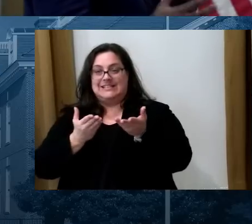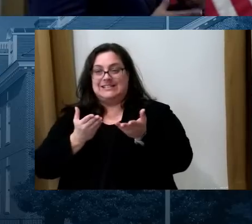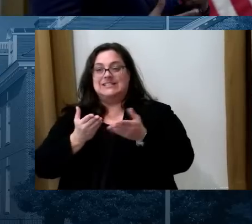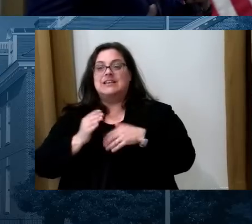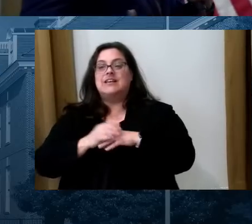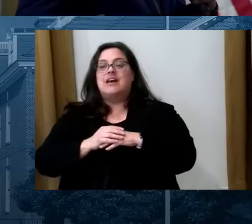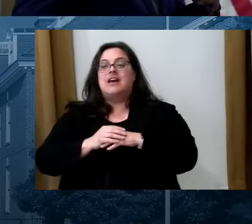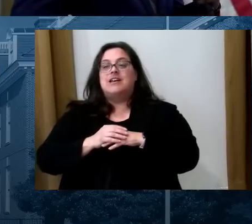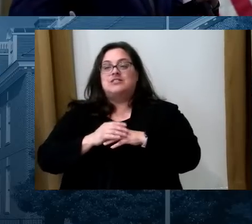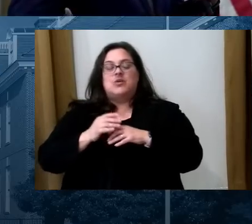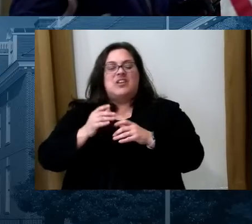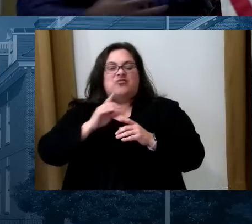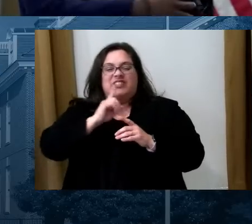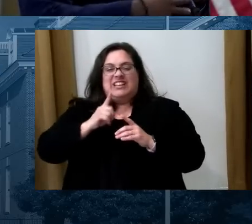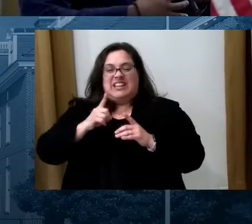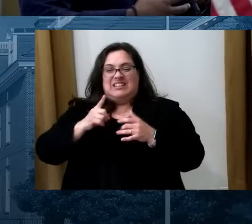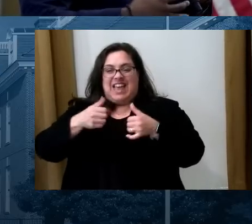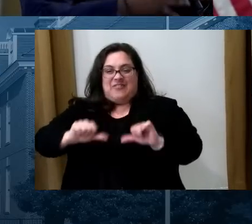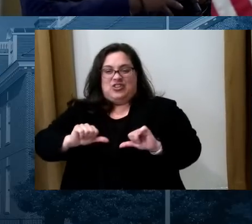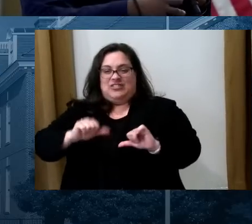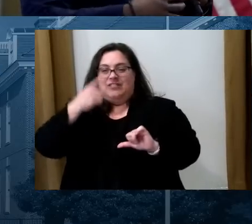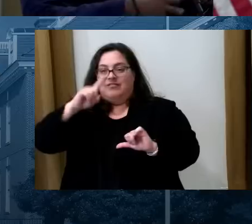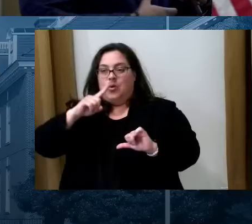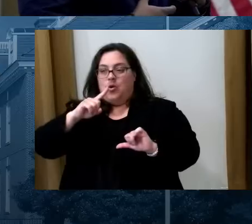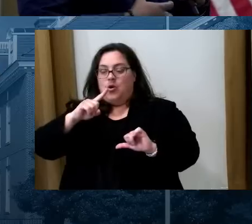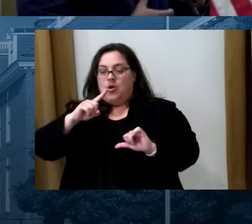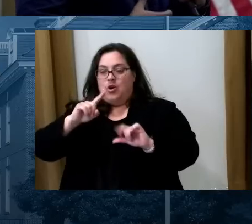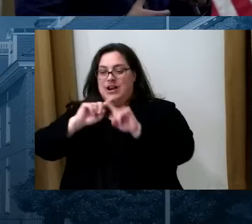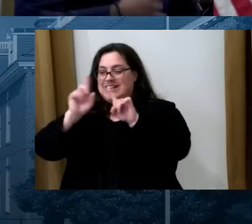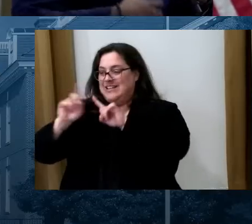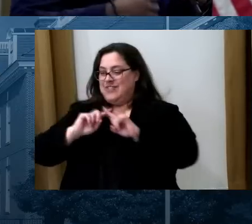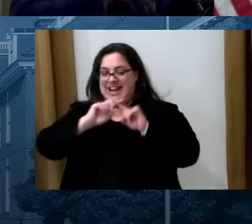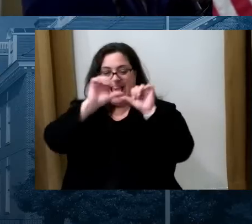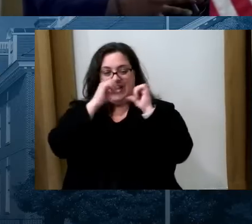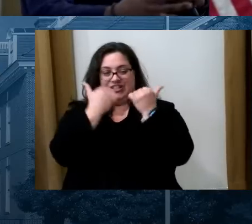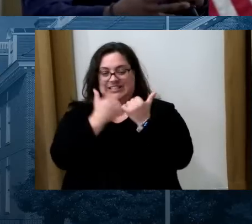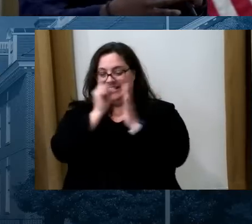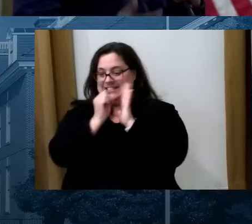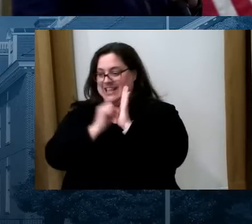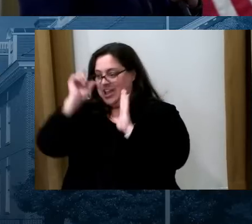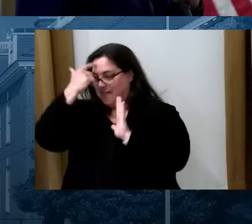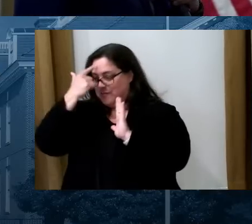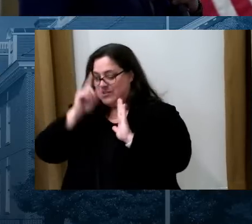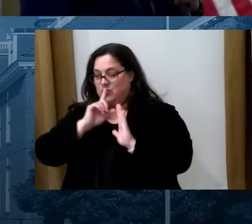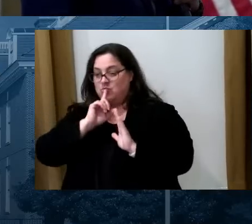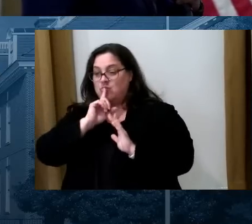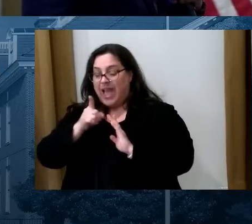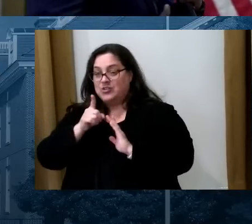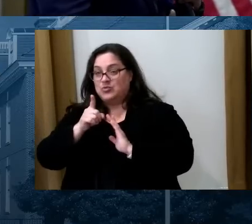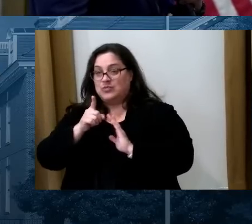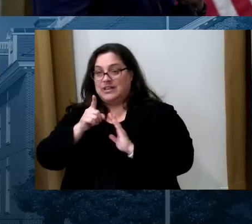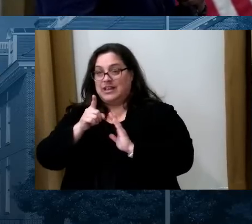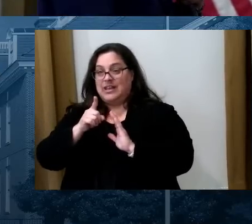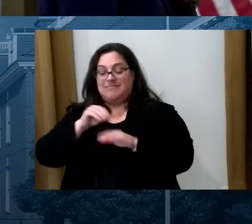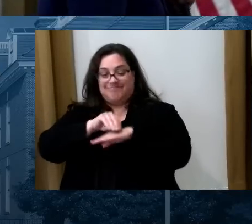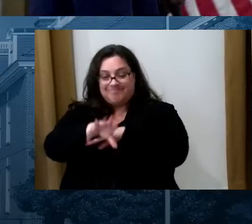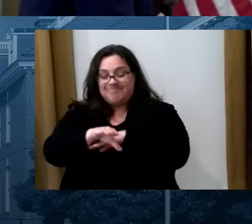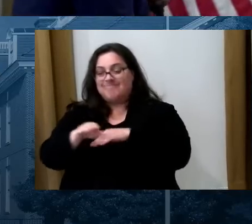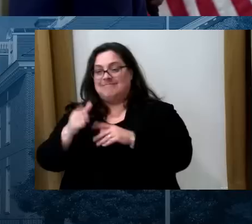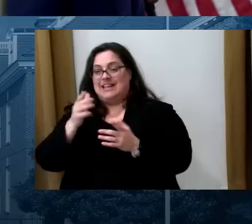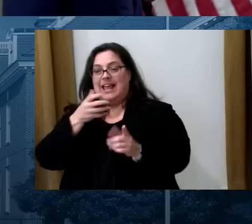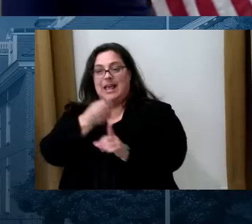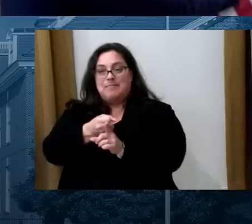Cabinet Council is an effort to really bring together the agencies in state government who have direct impact on youth and their